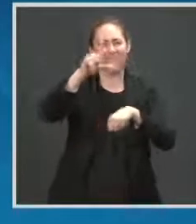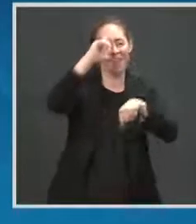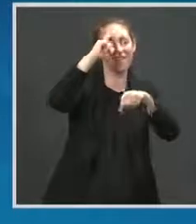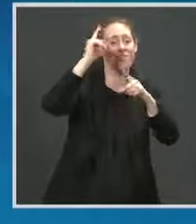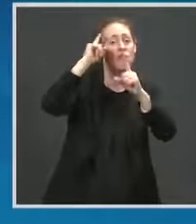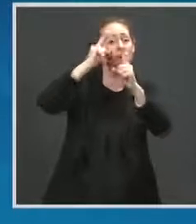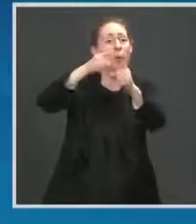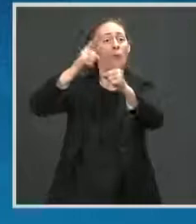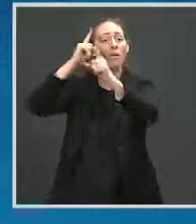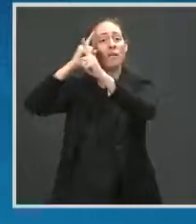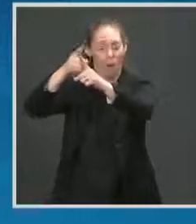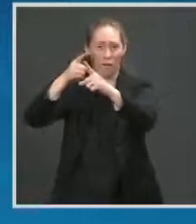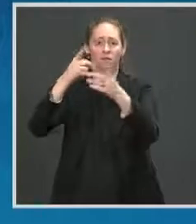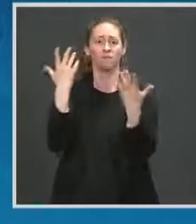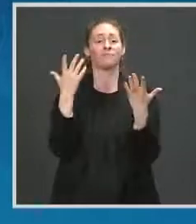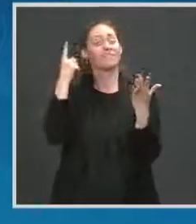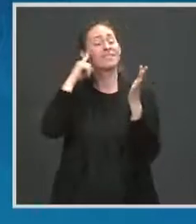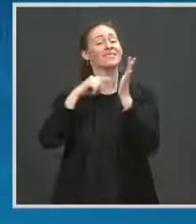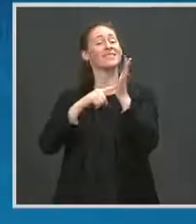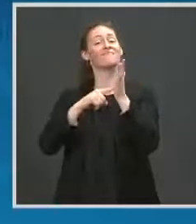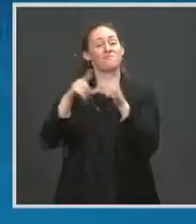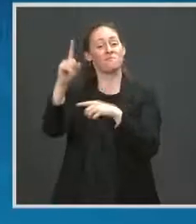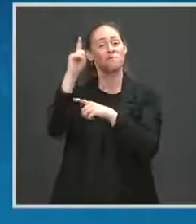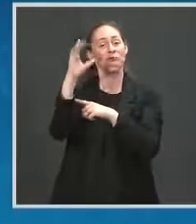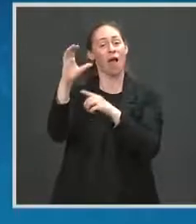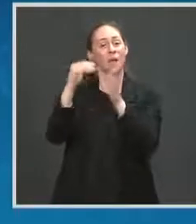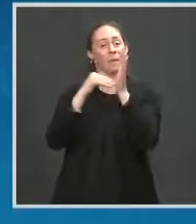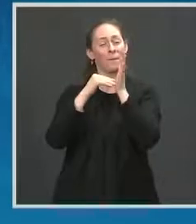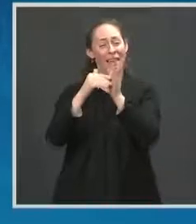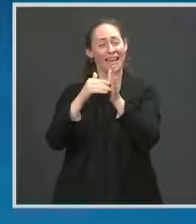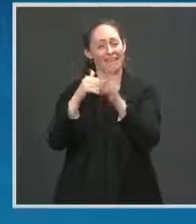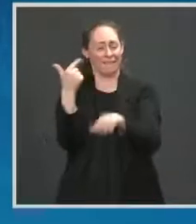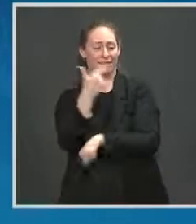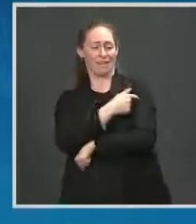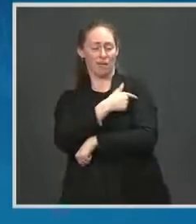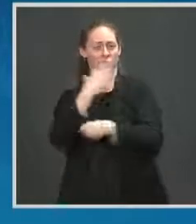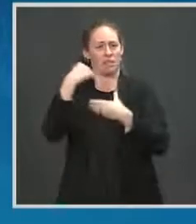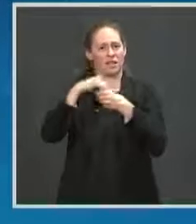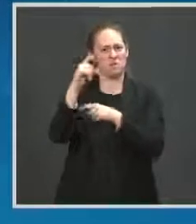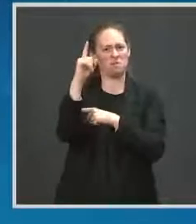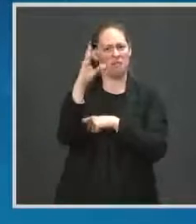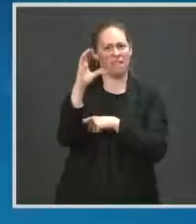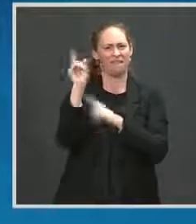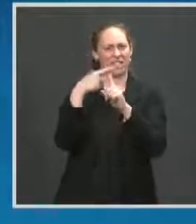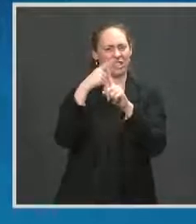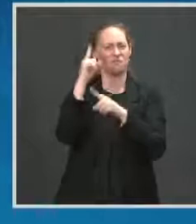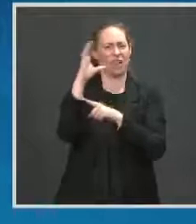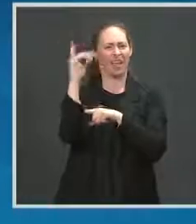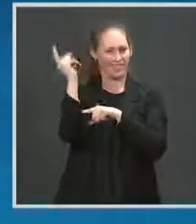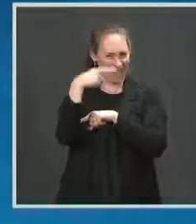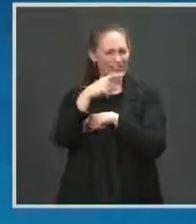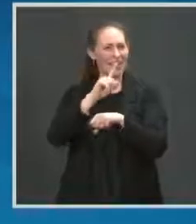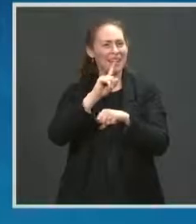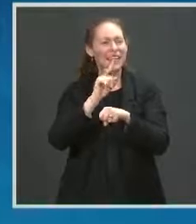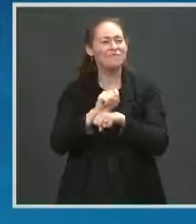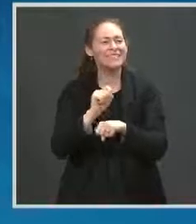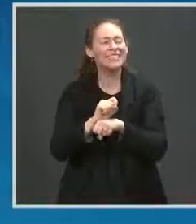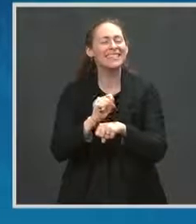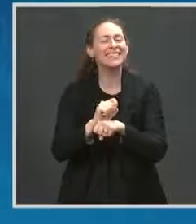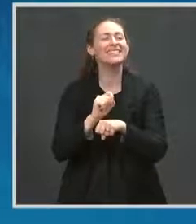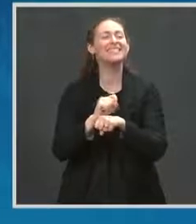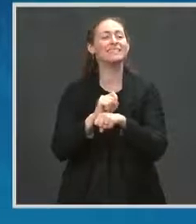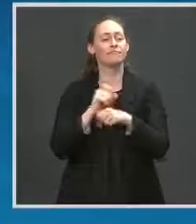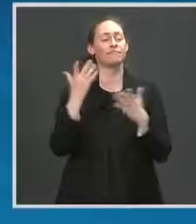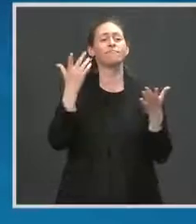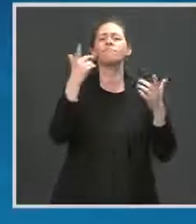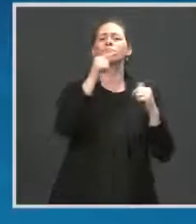100 million shots in arms in 100 days. And through the innovation of scientists, the hard work